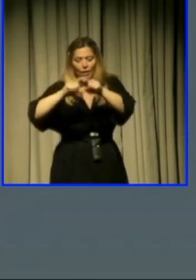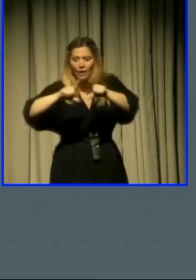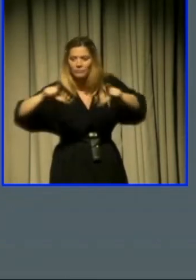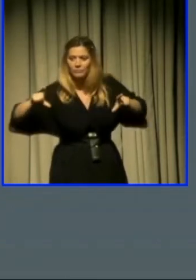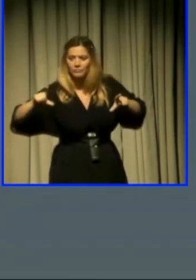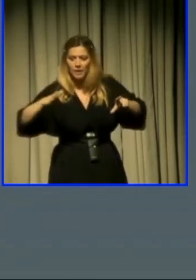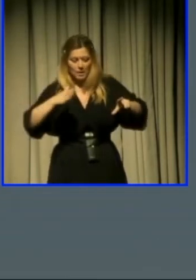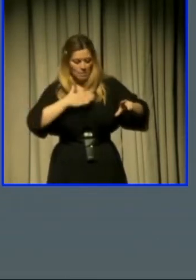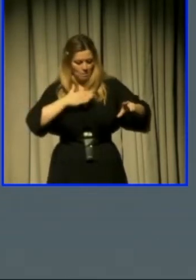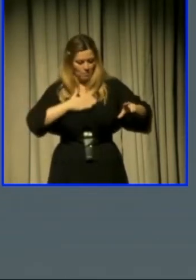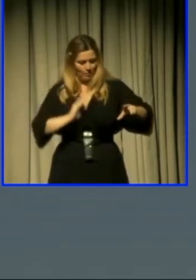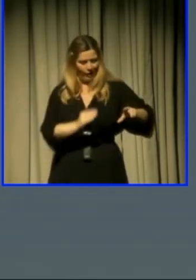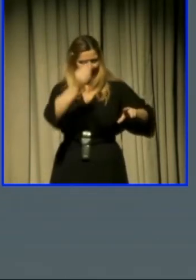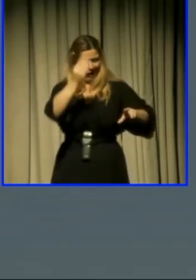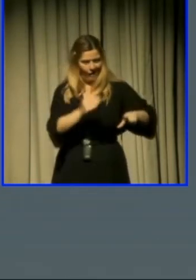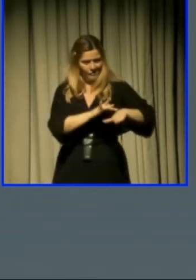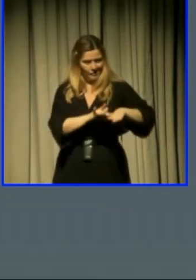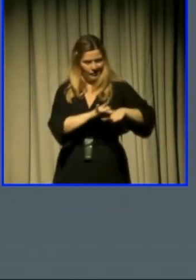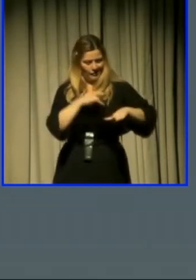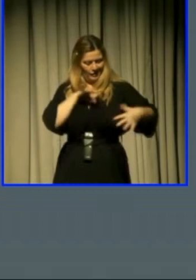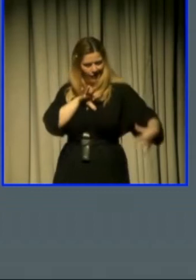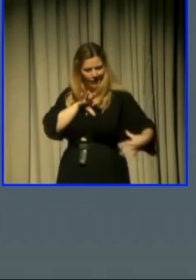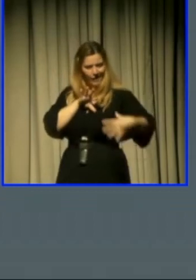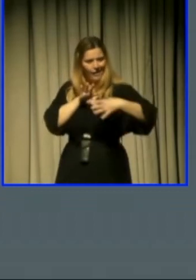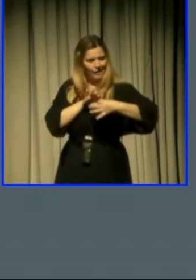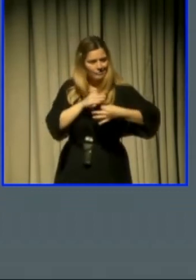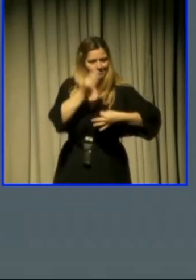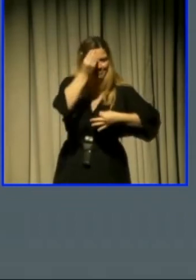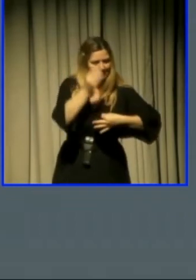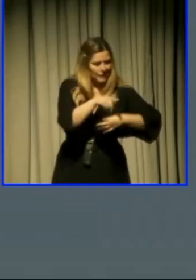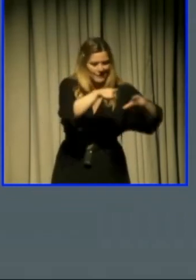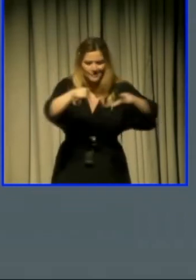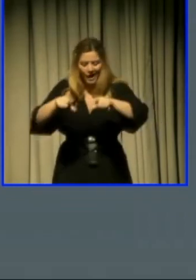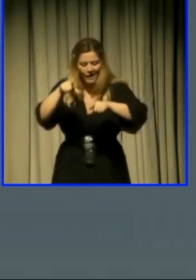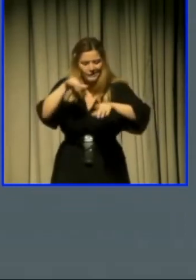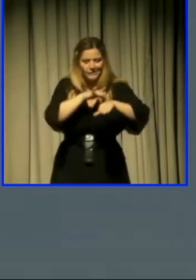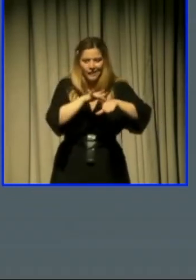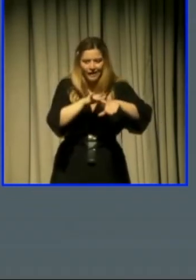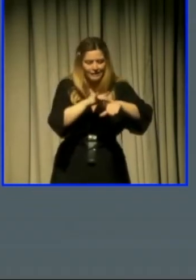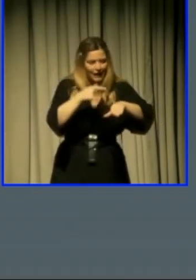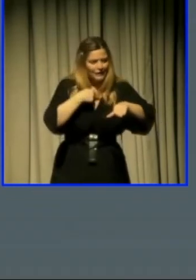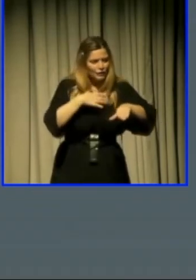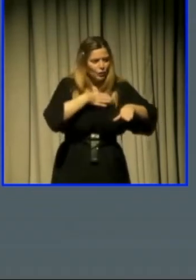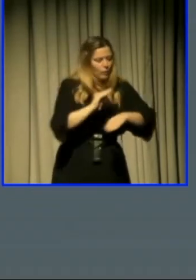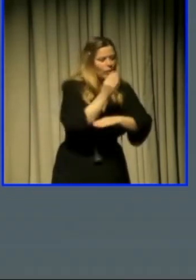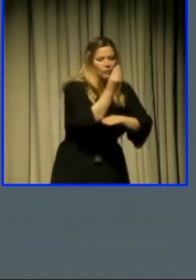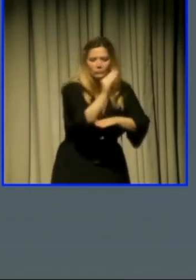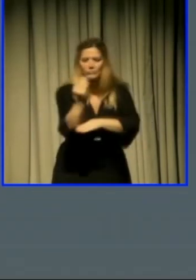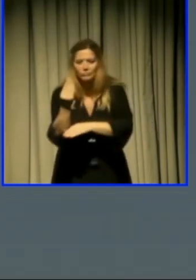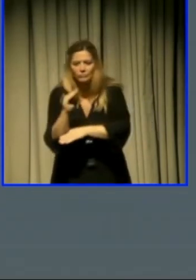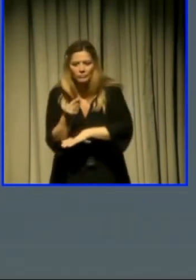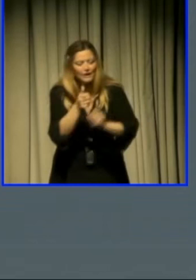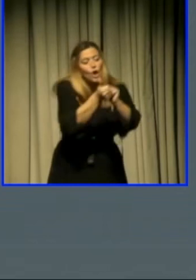these different virtual rooms that are, again, a replica of the Gucci garden that exists in real life.